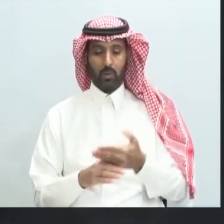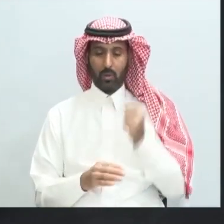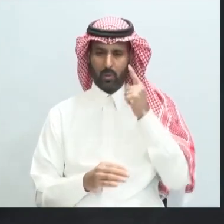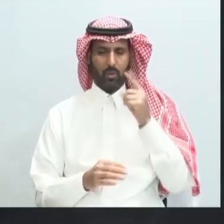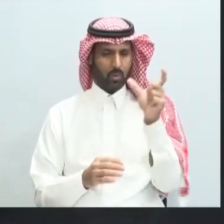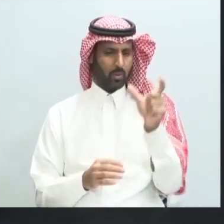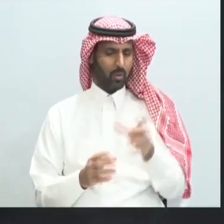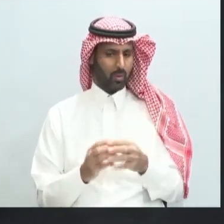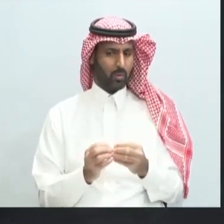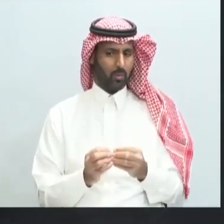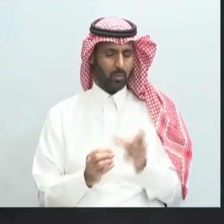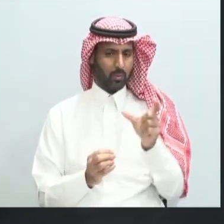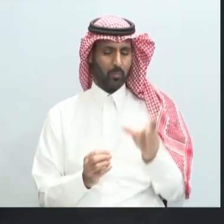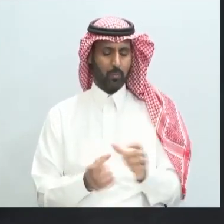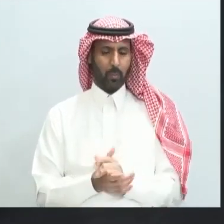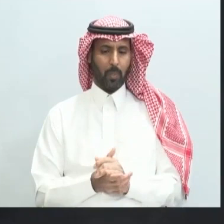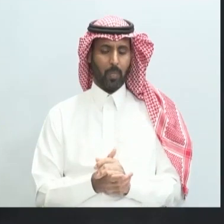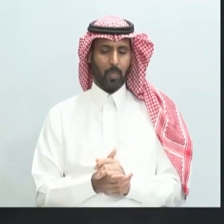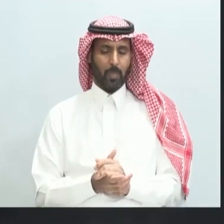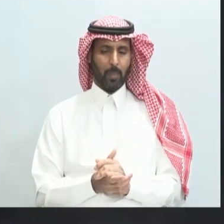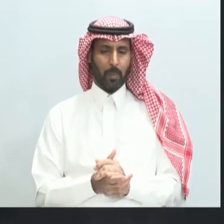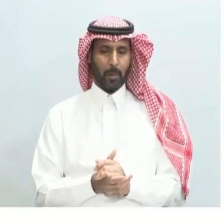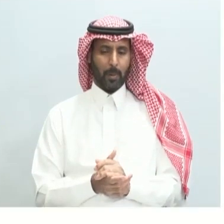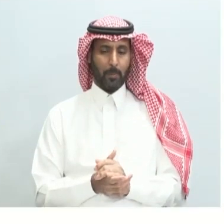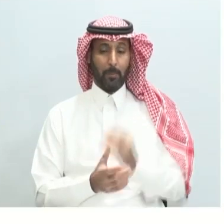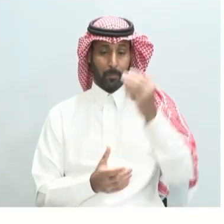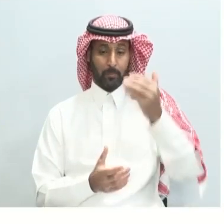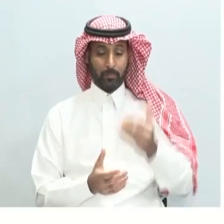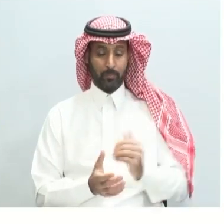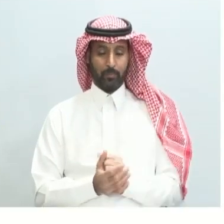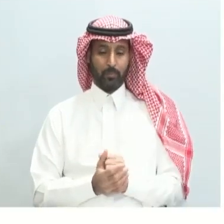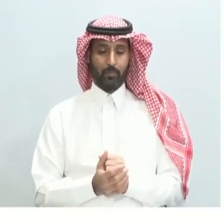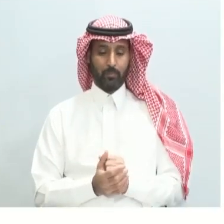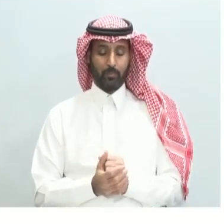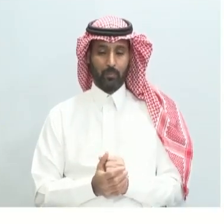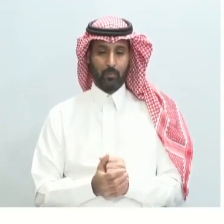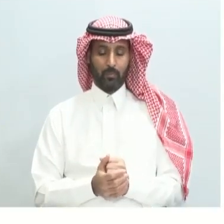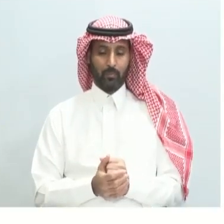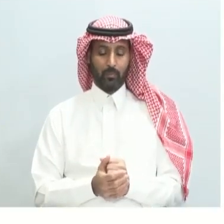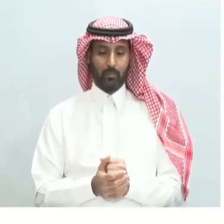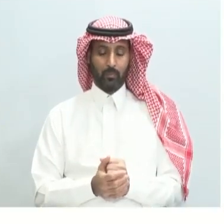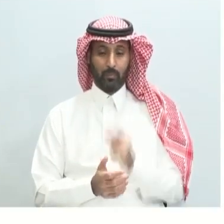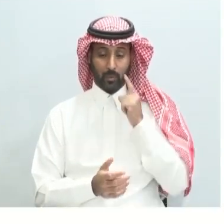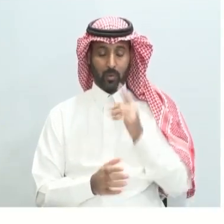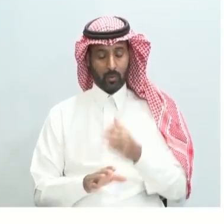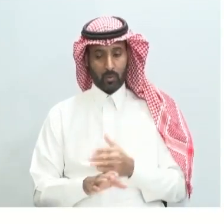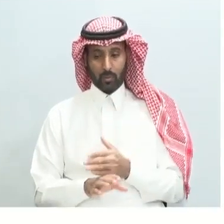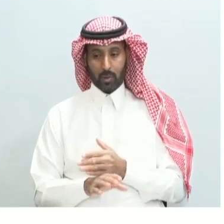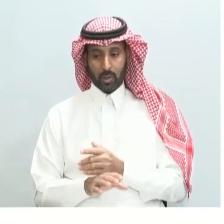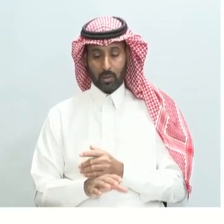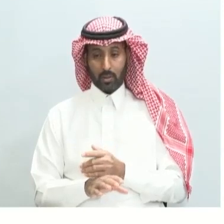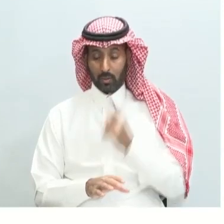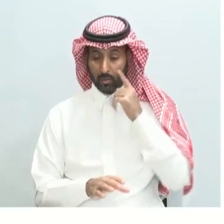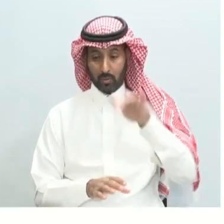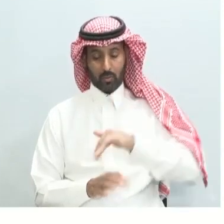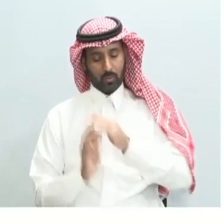know first, what do we mean by this chant? So here in this chant, it says, if you are early to bed, if